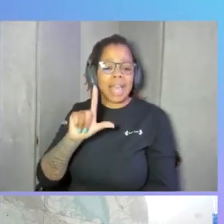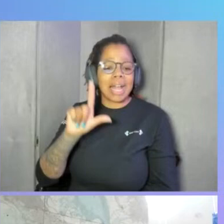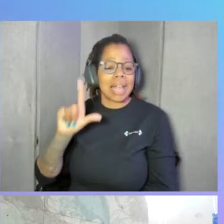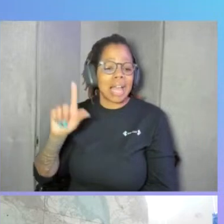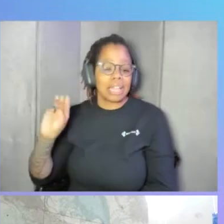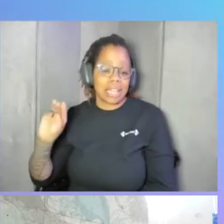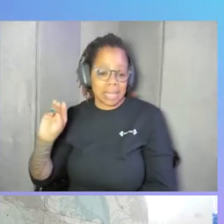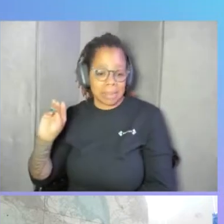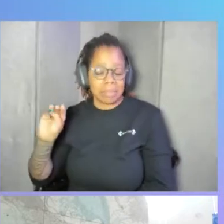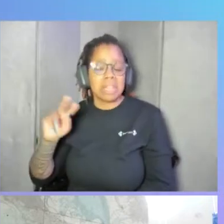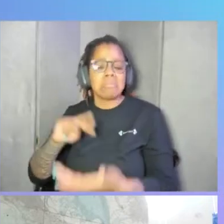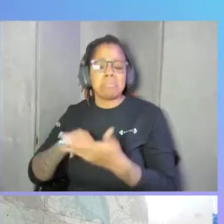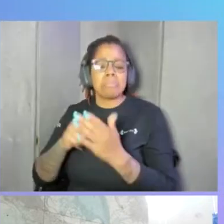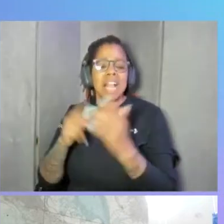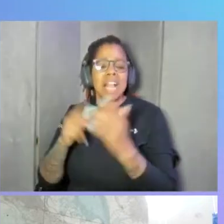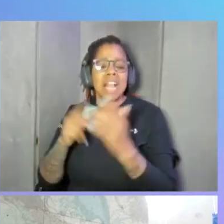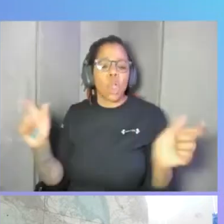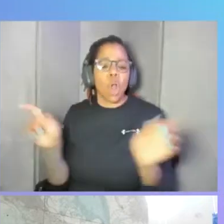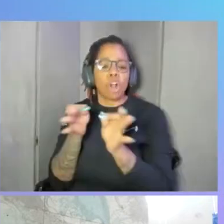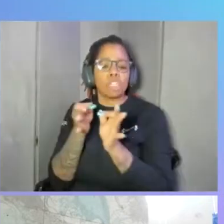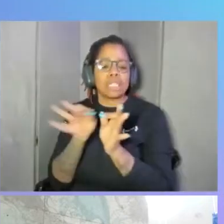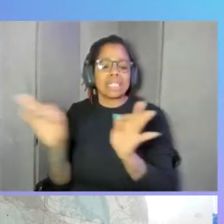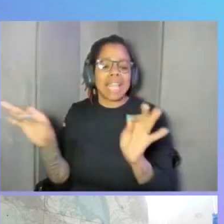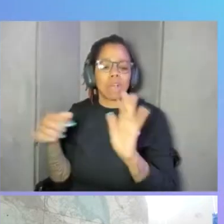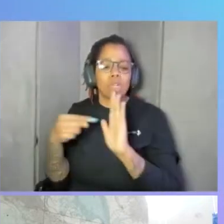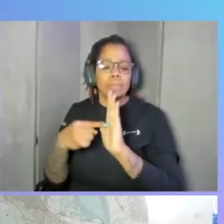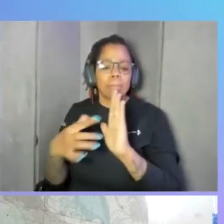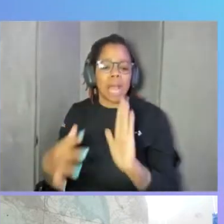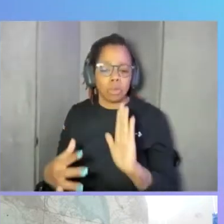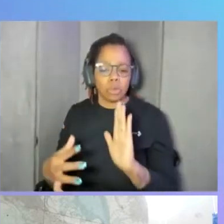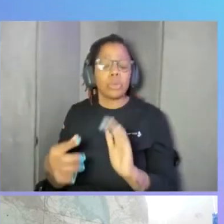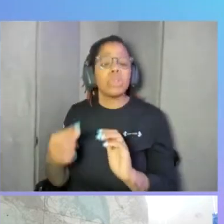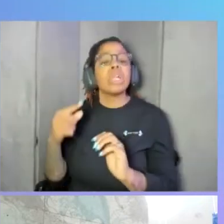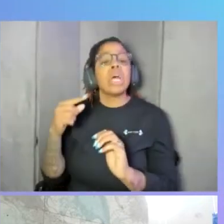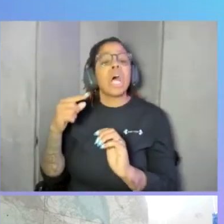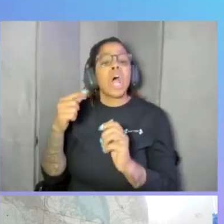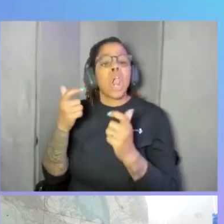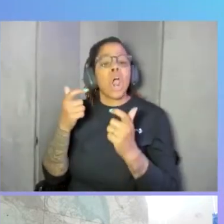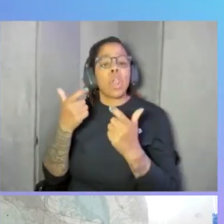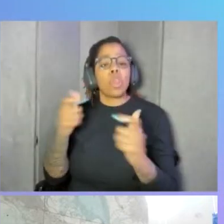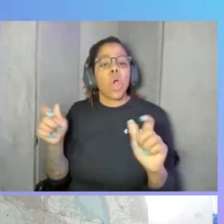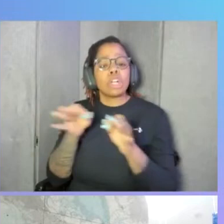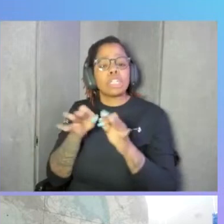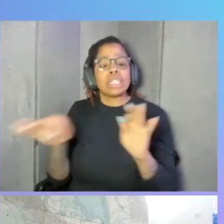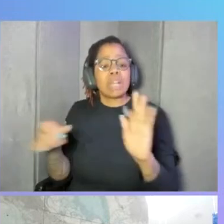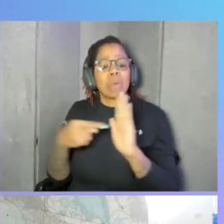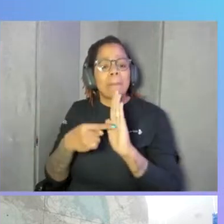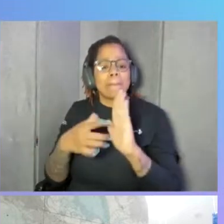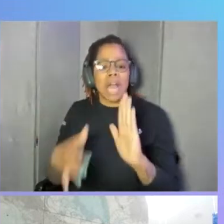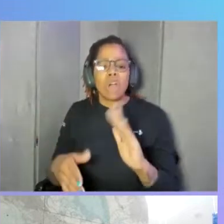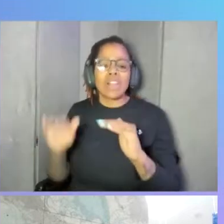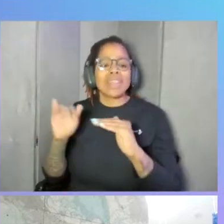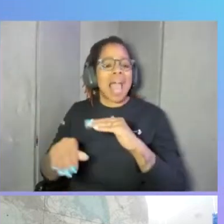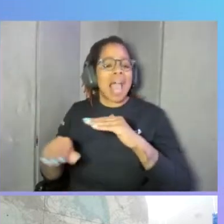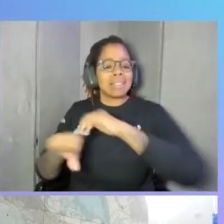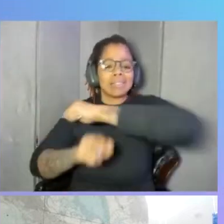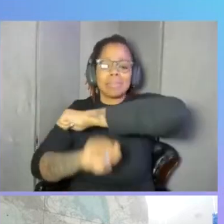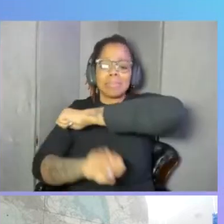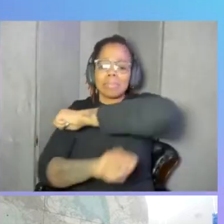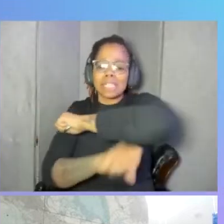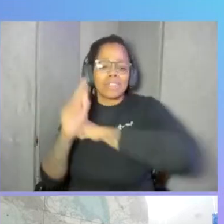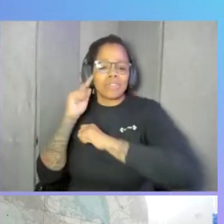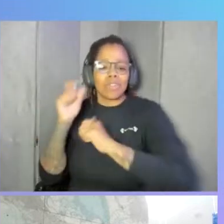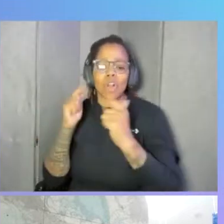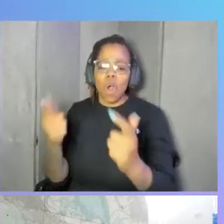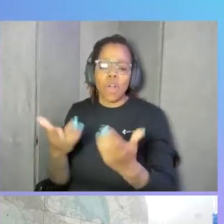LLM is for large language model. Large language models are the basis for all of things like